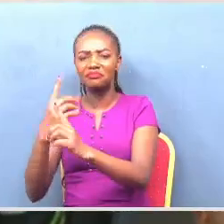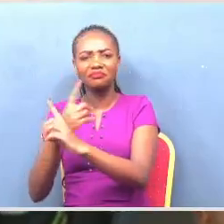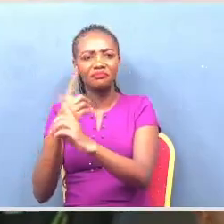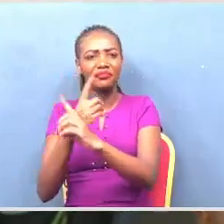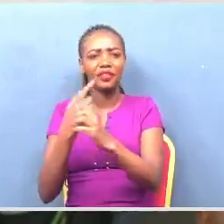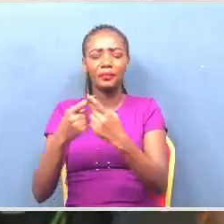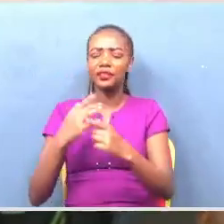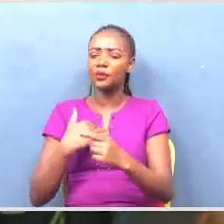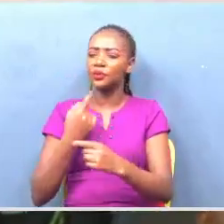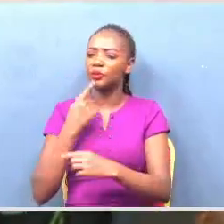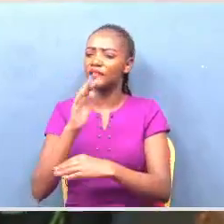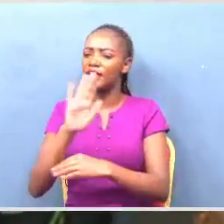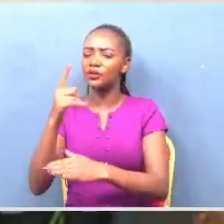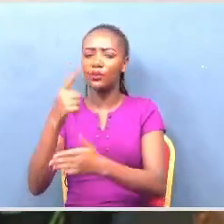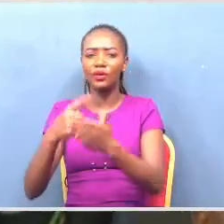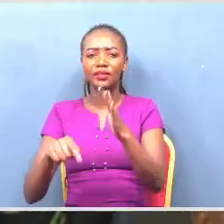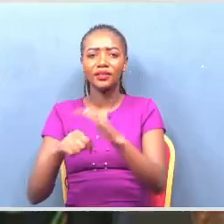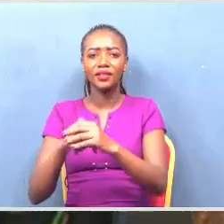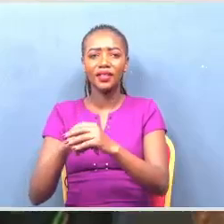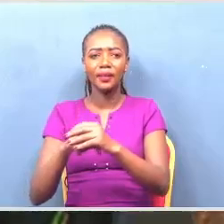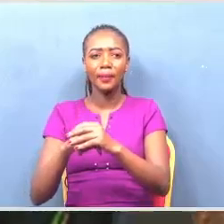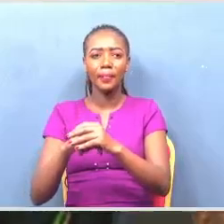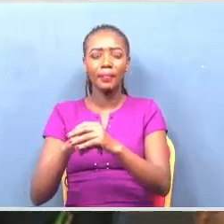I want to tell you,